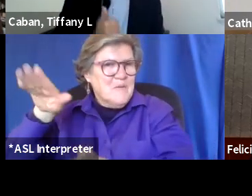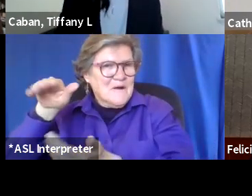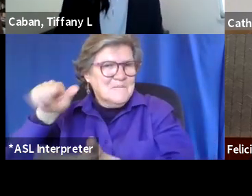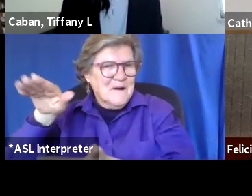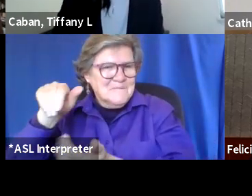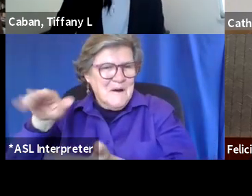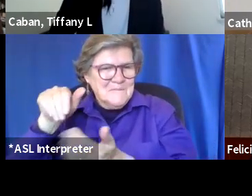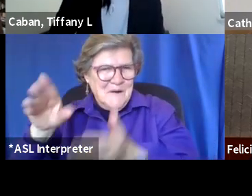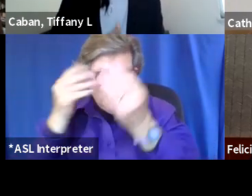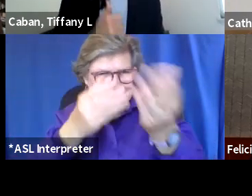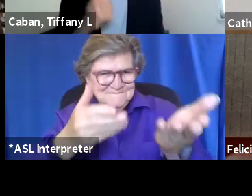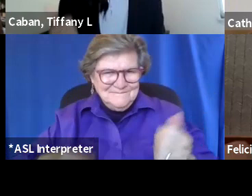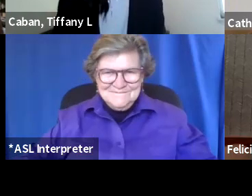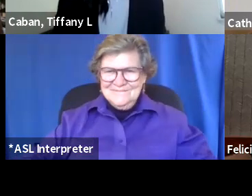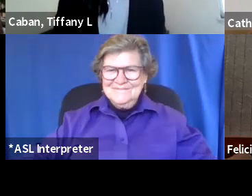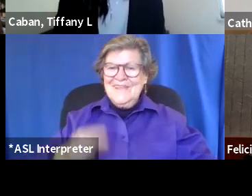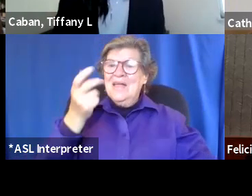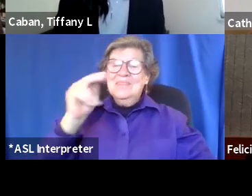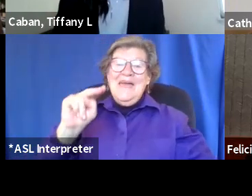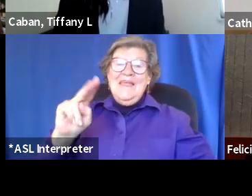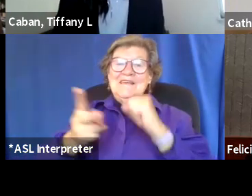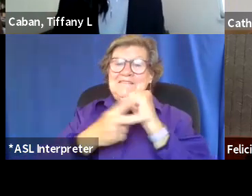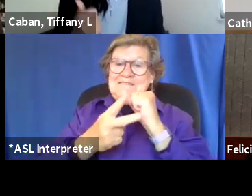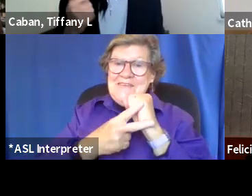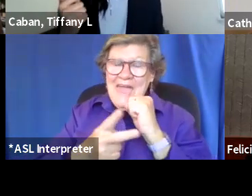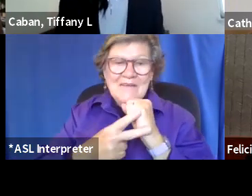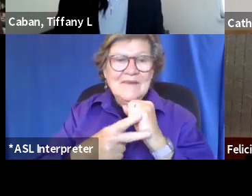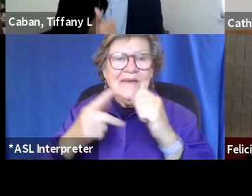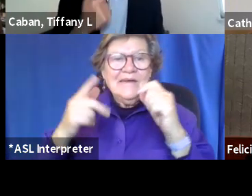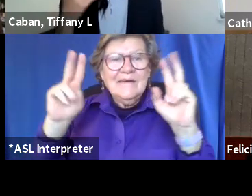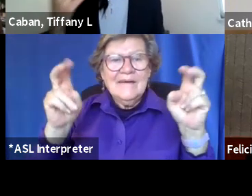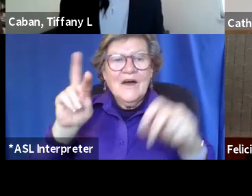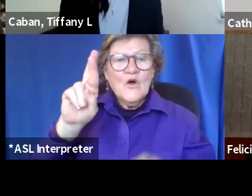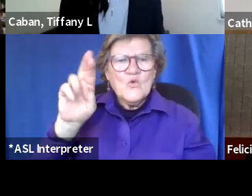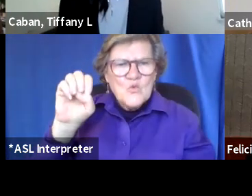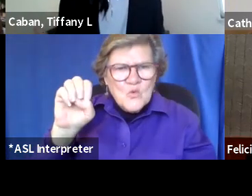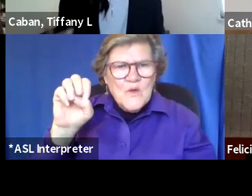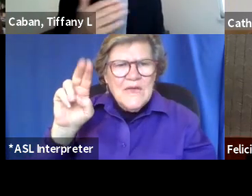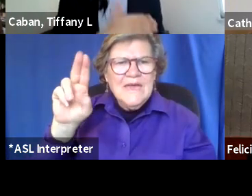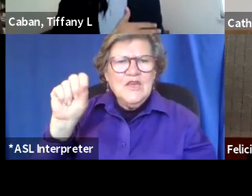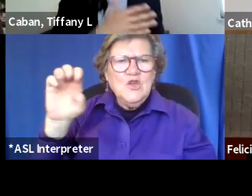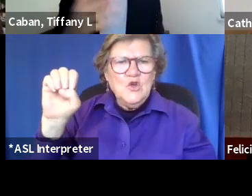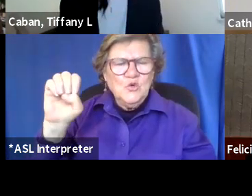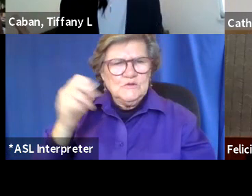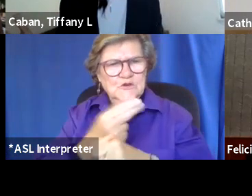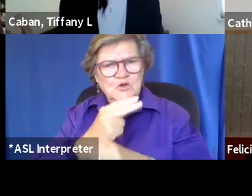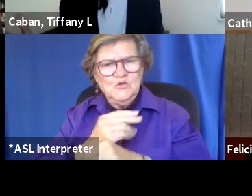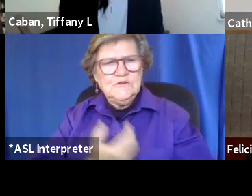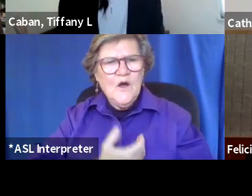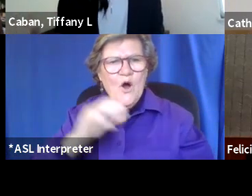of those things. And then saving the big reuse and making sure that we are expanding our composting in and